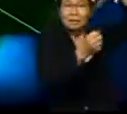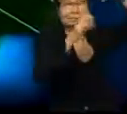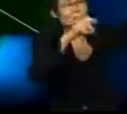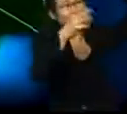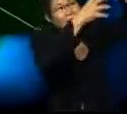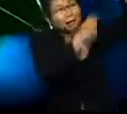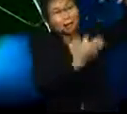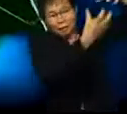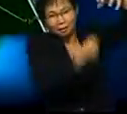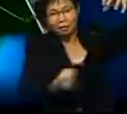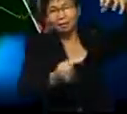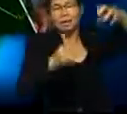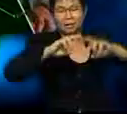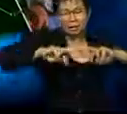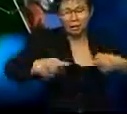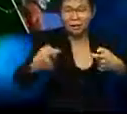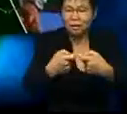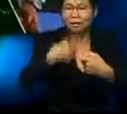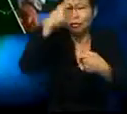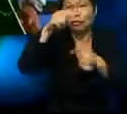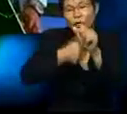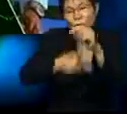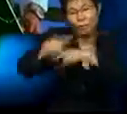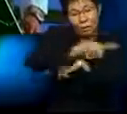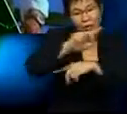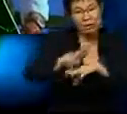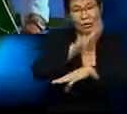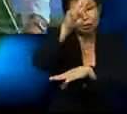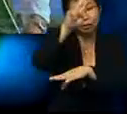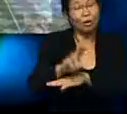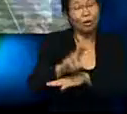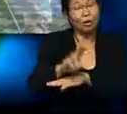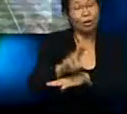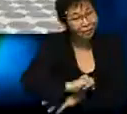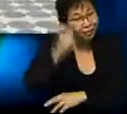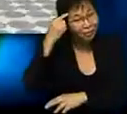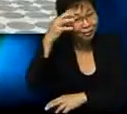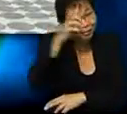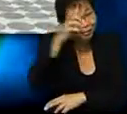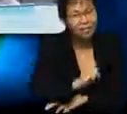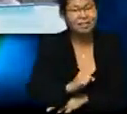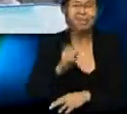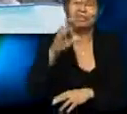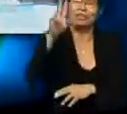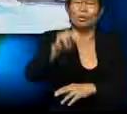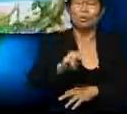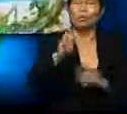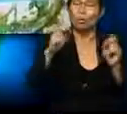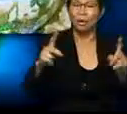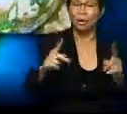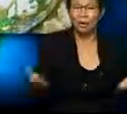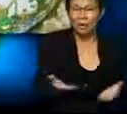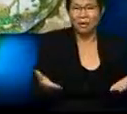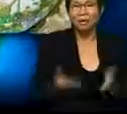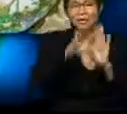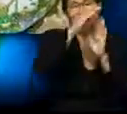and generates electricity for everyday use. Got it? No? Okay, here are